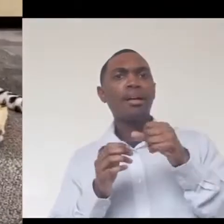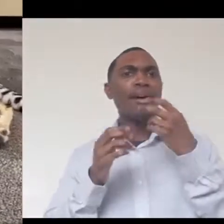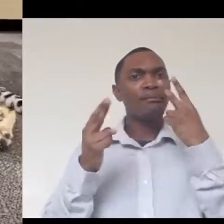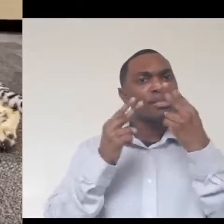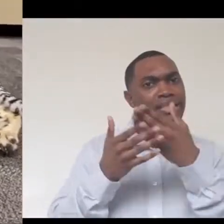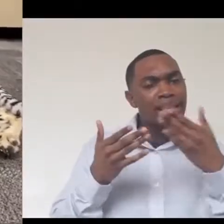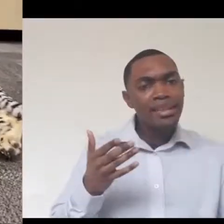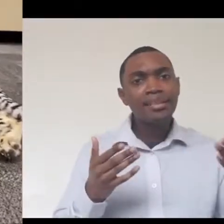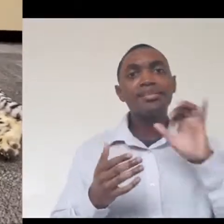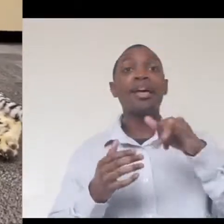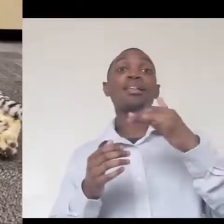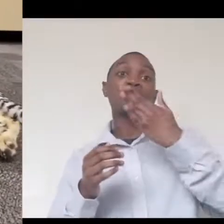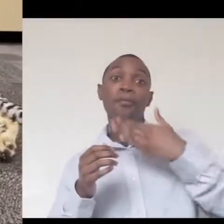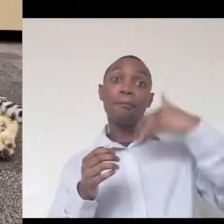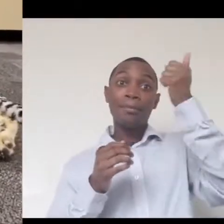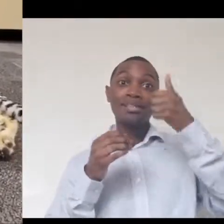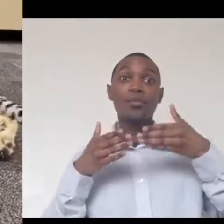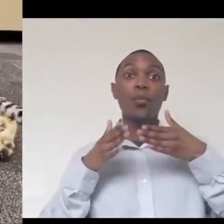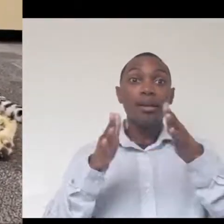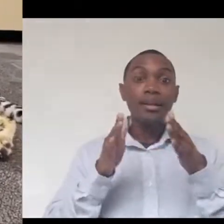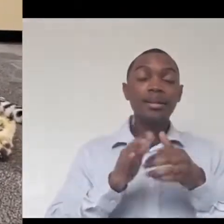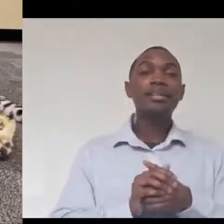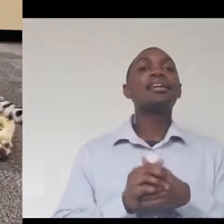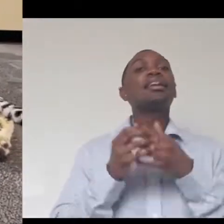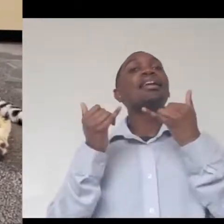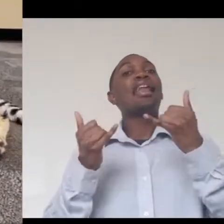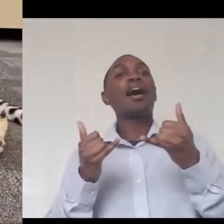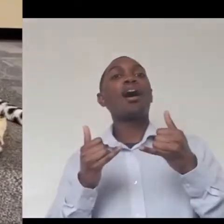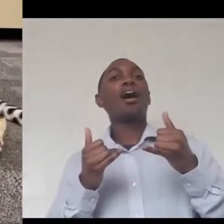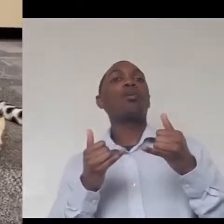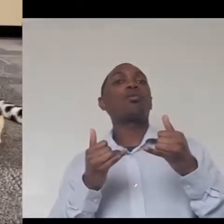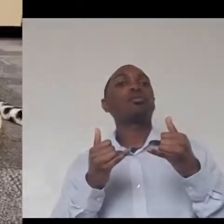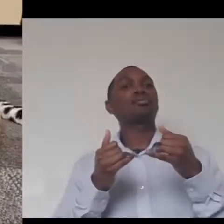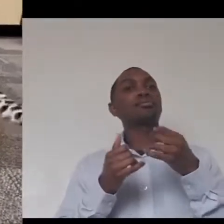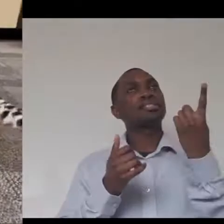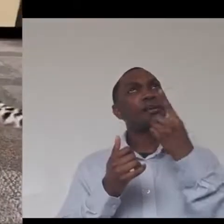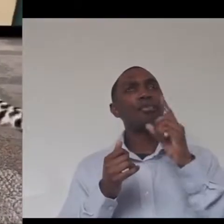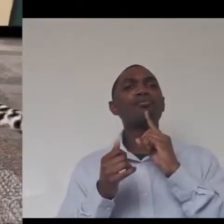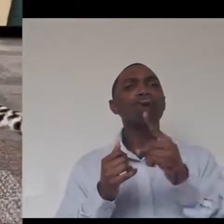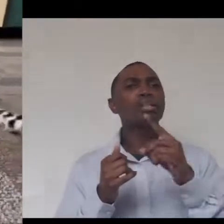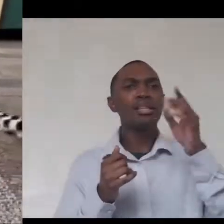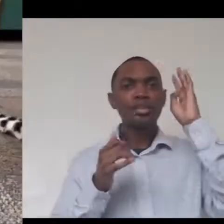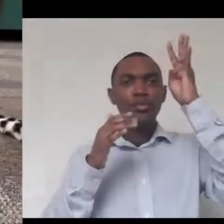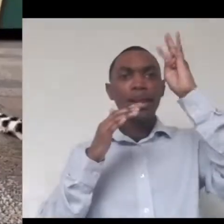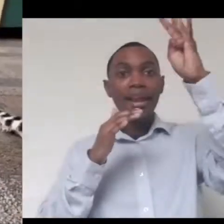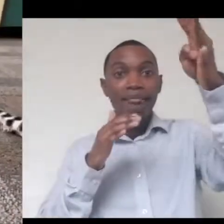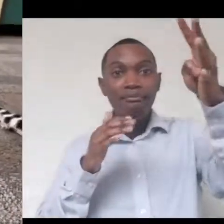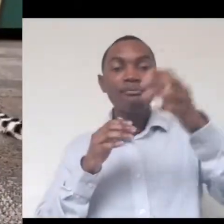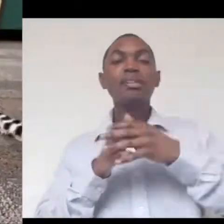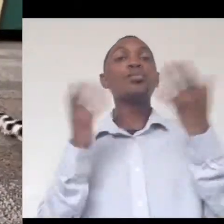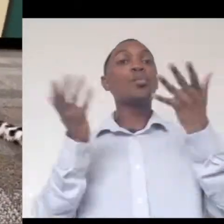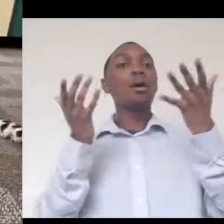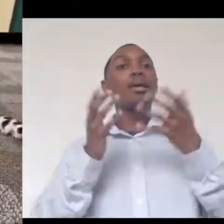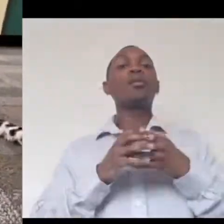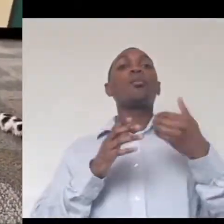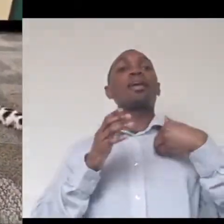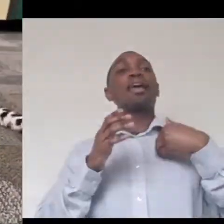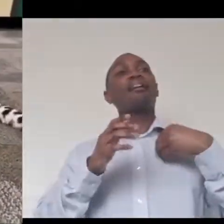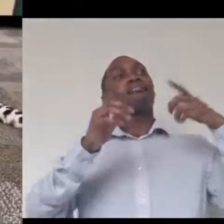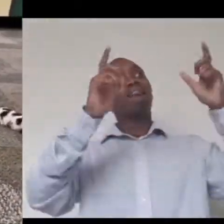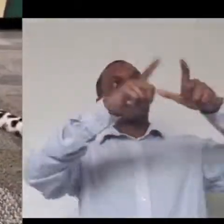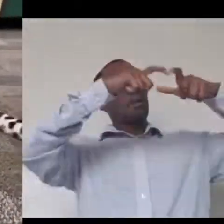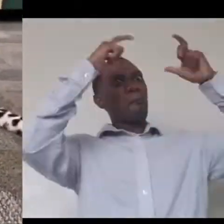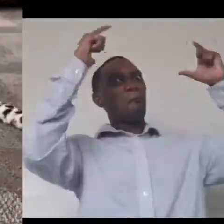enrich cheetahs. One of the most creative things we've done to enrich our cheetahs is put like a big television outside of